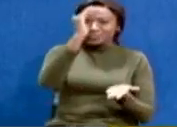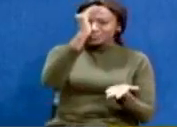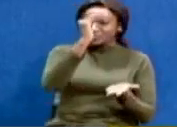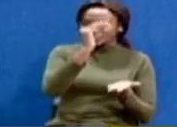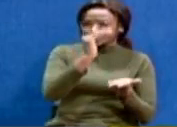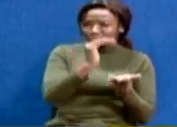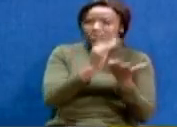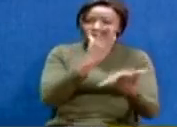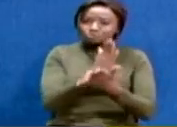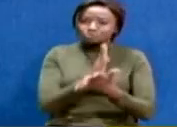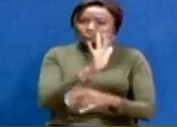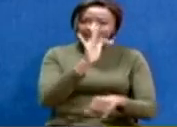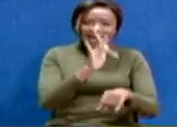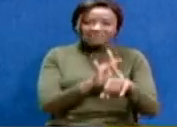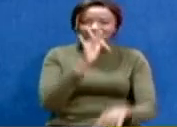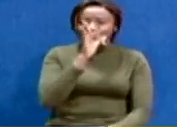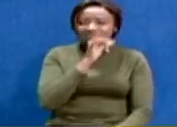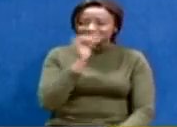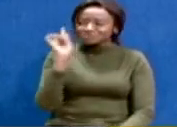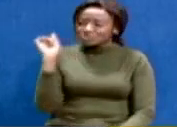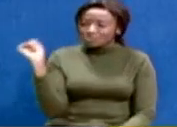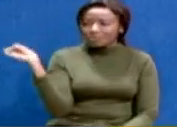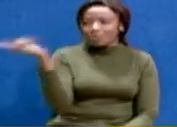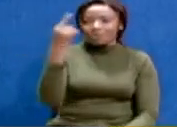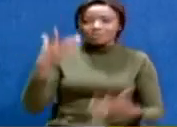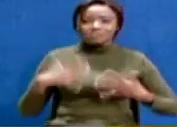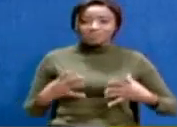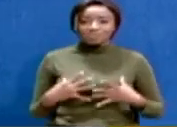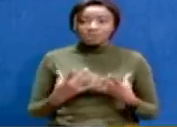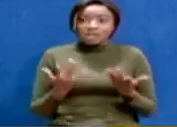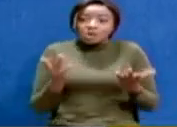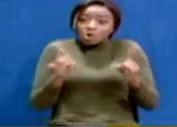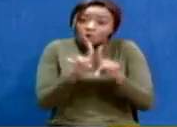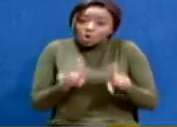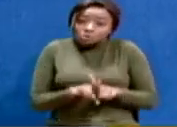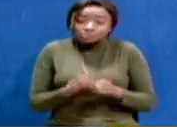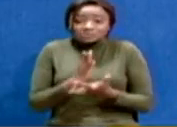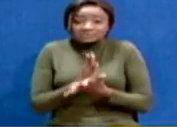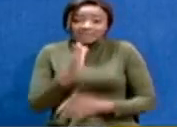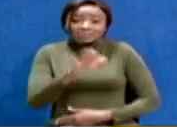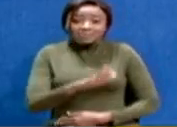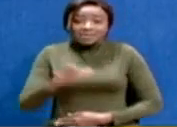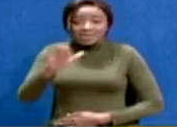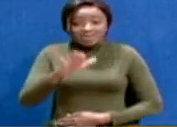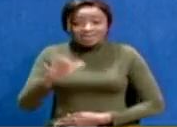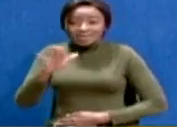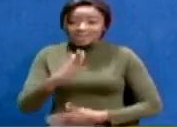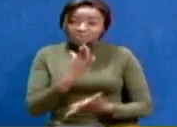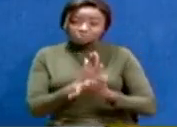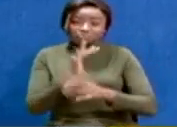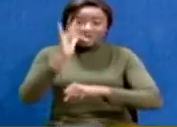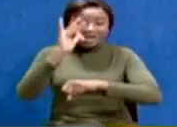has also affected each and every one of us. And in certain cases, it has adversely